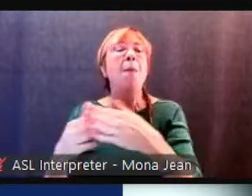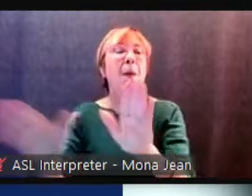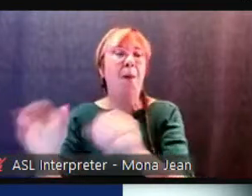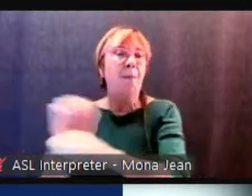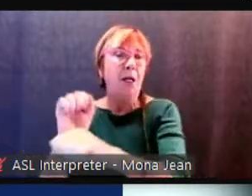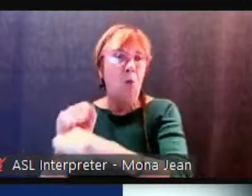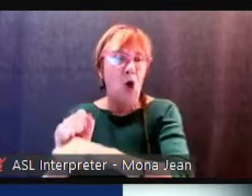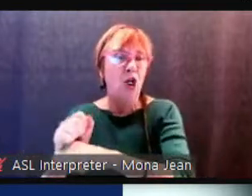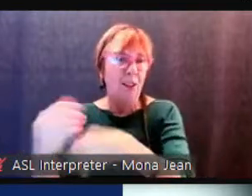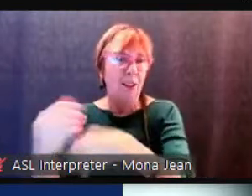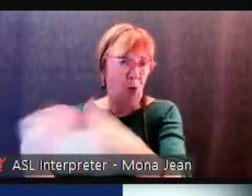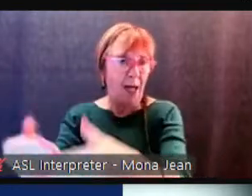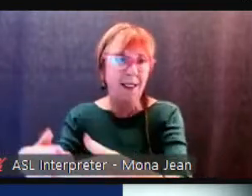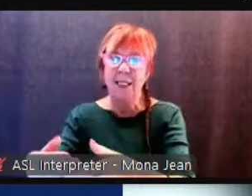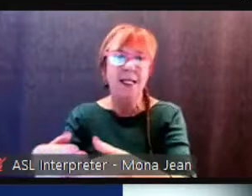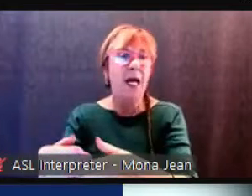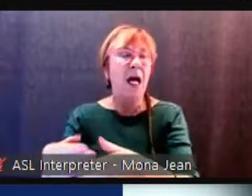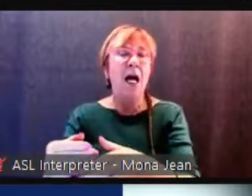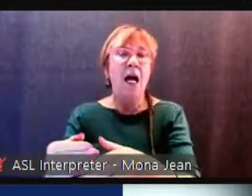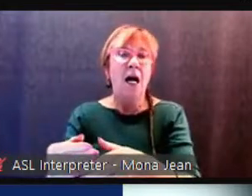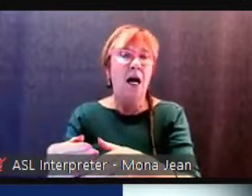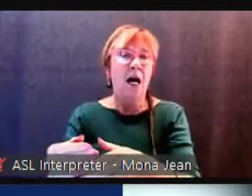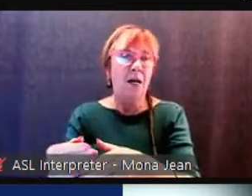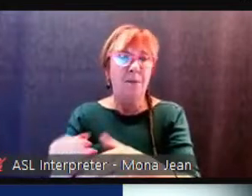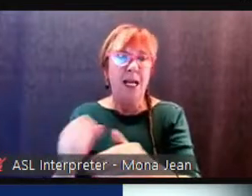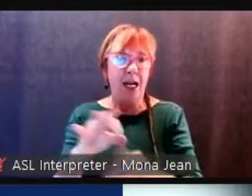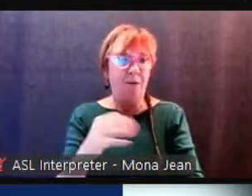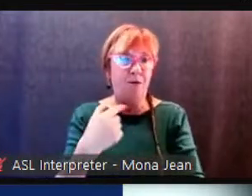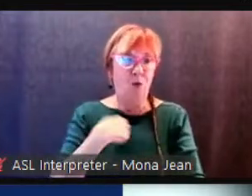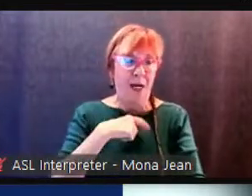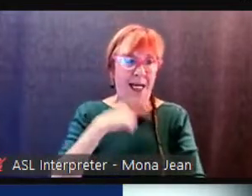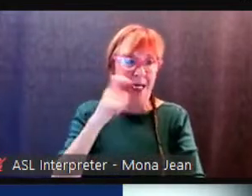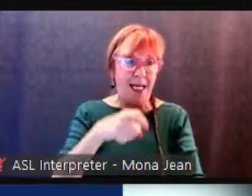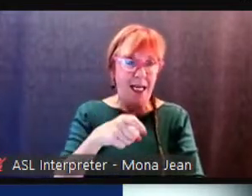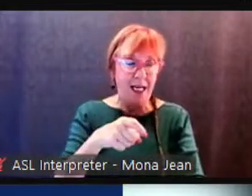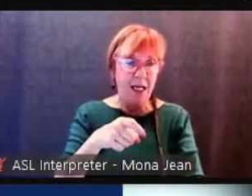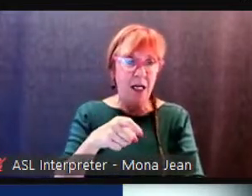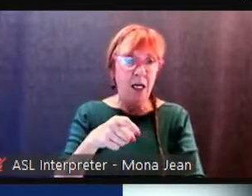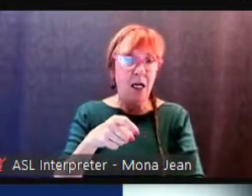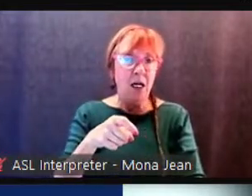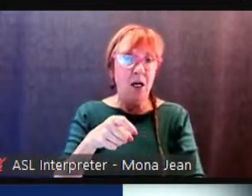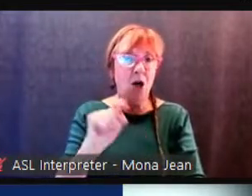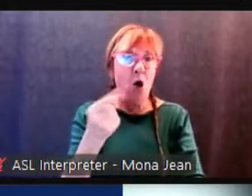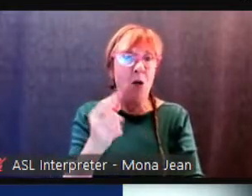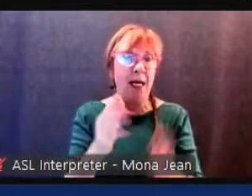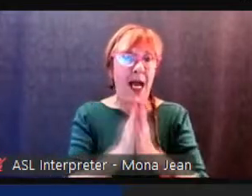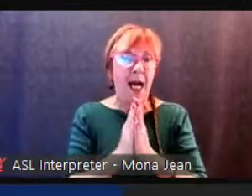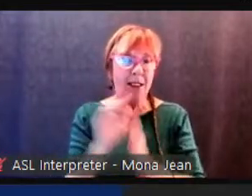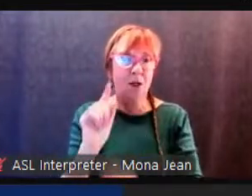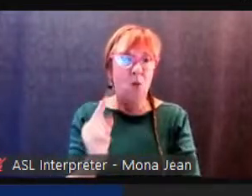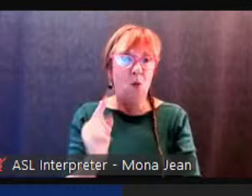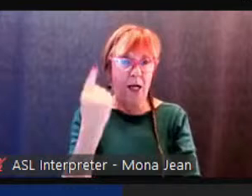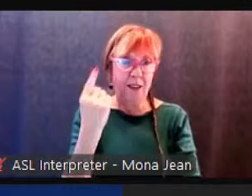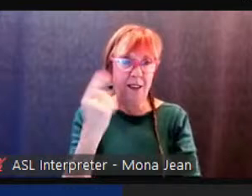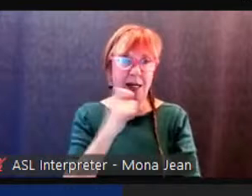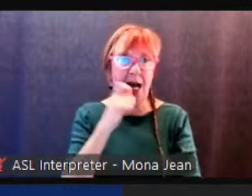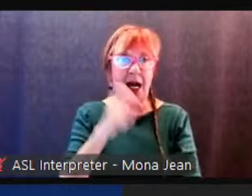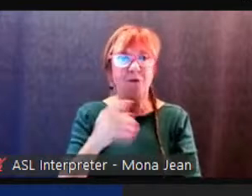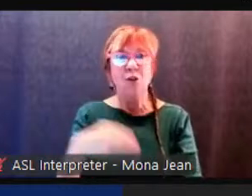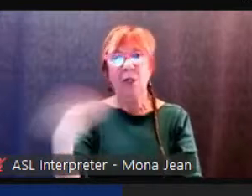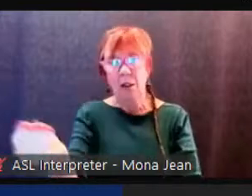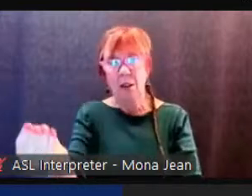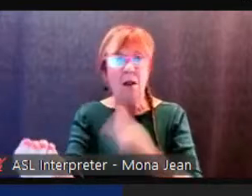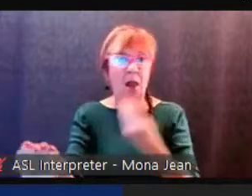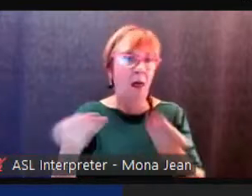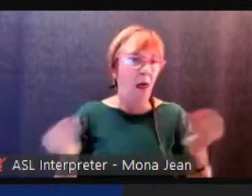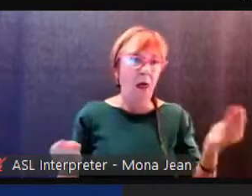up to say, right, as a county, if we do need those things, we would only ask for them once. Thank you. And then the third